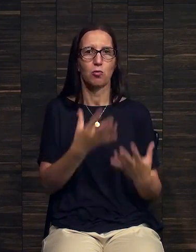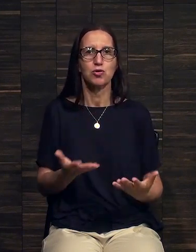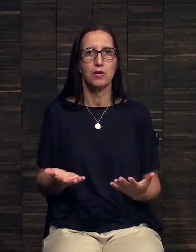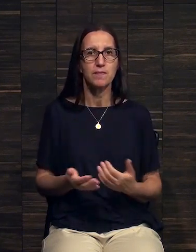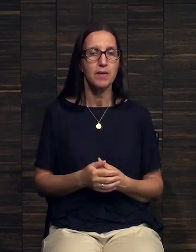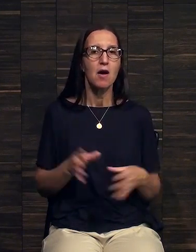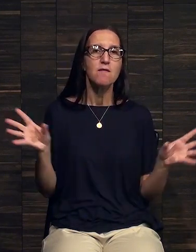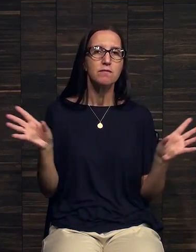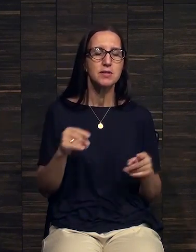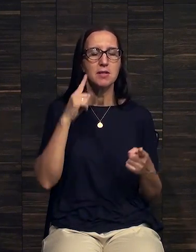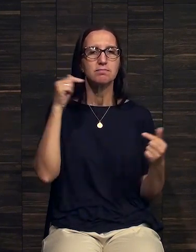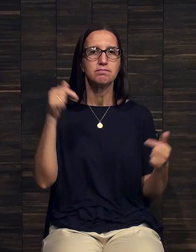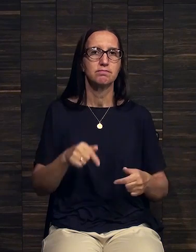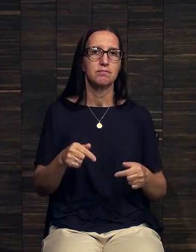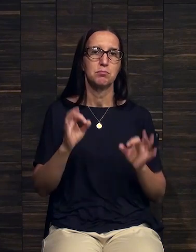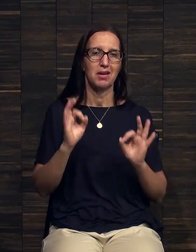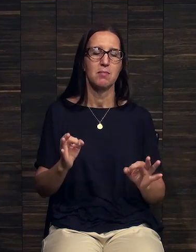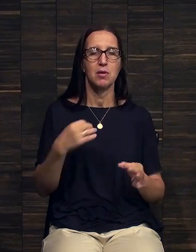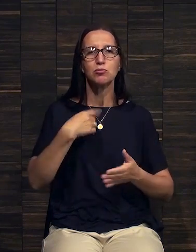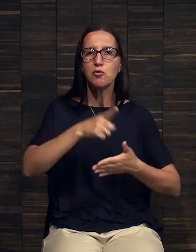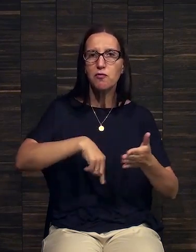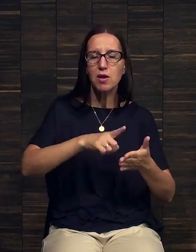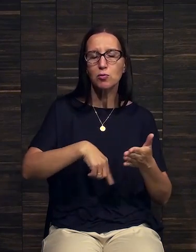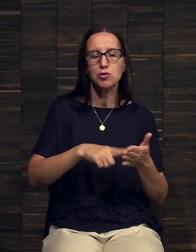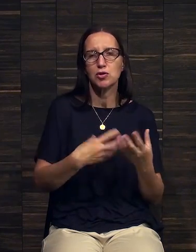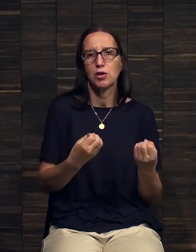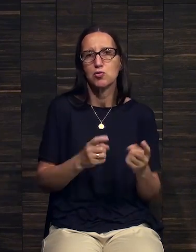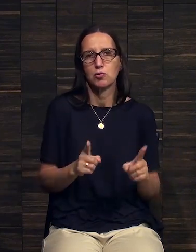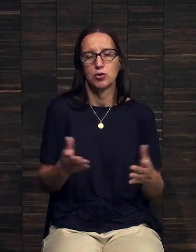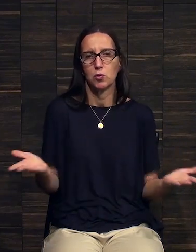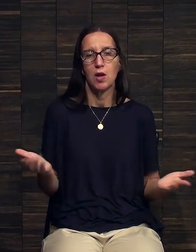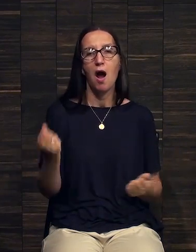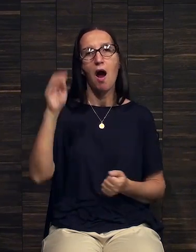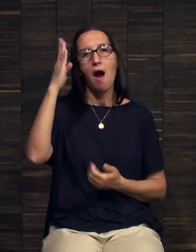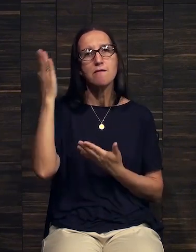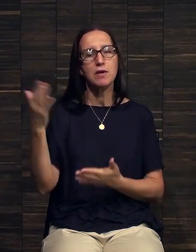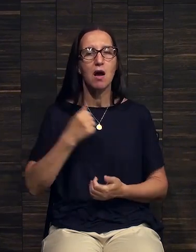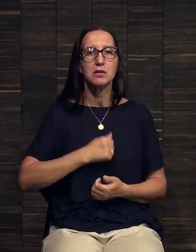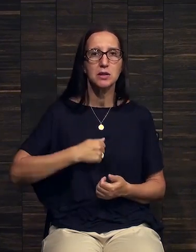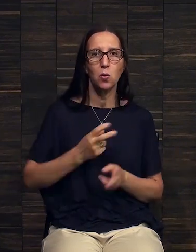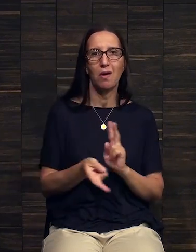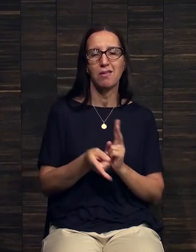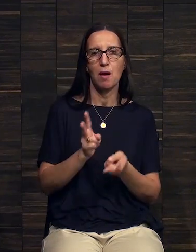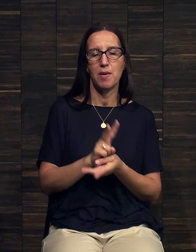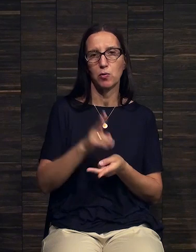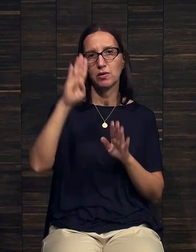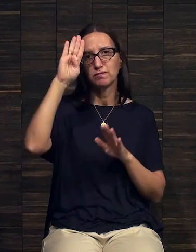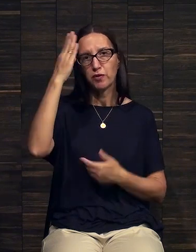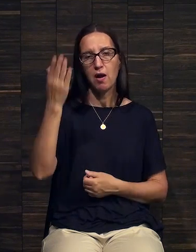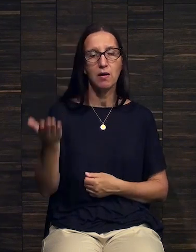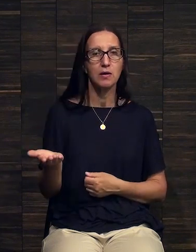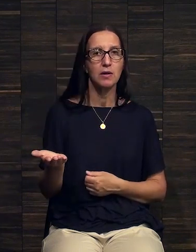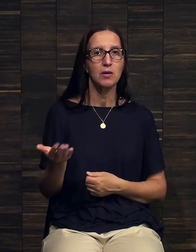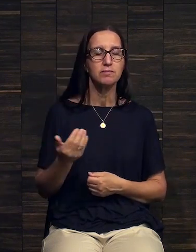good. We are all encompassing, we are believers, and the enemy is evil, and we are